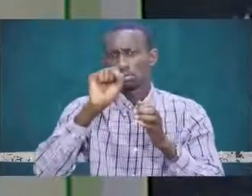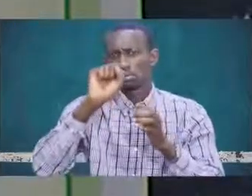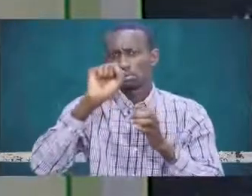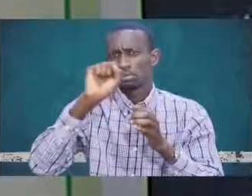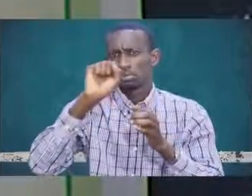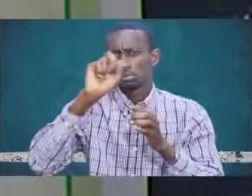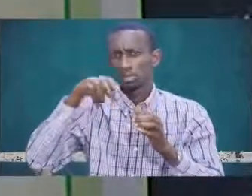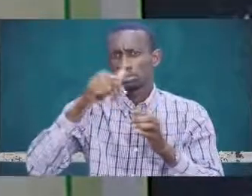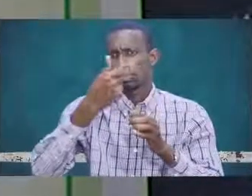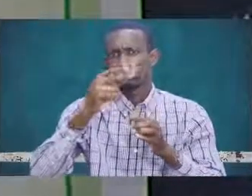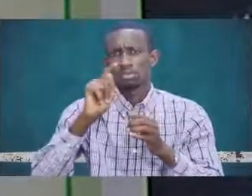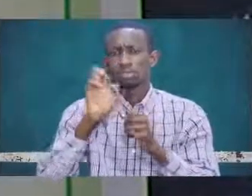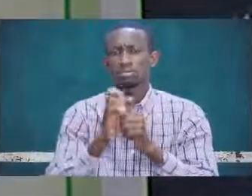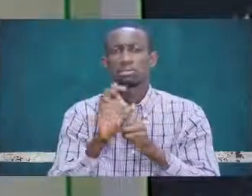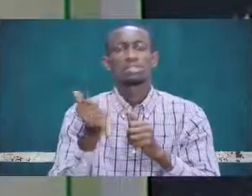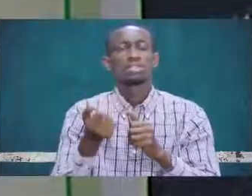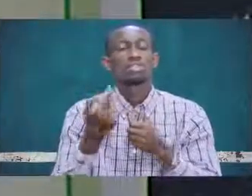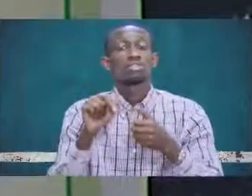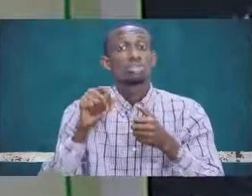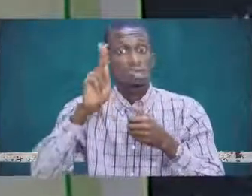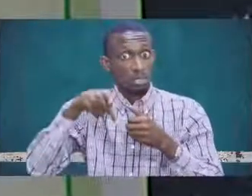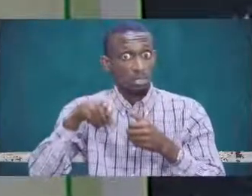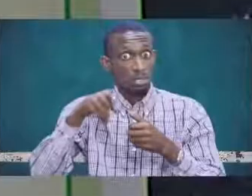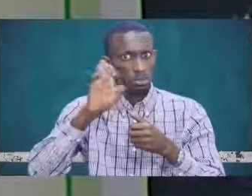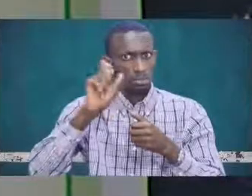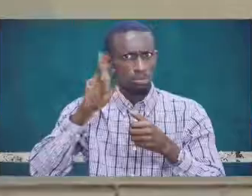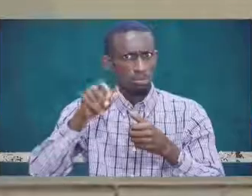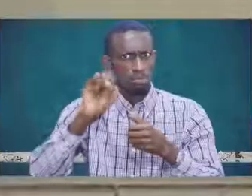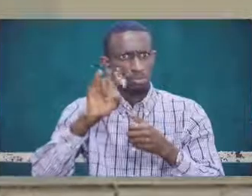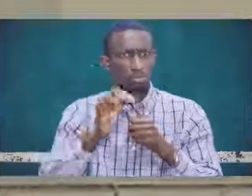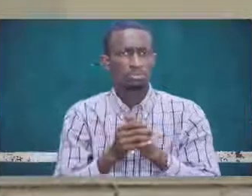in the duodenum. We have what we call trypsin. We have trypsin,